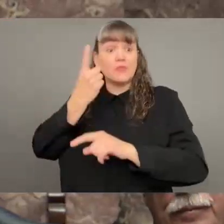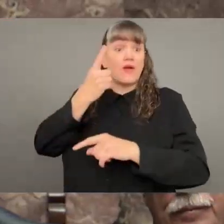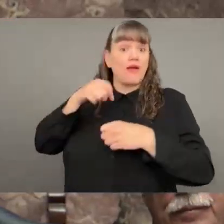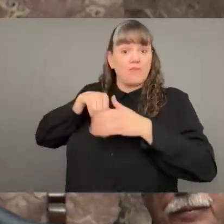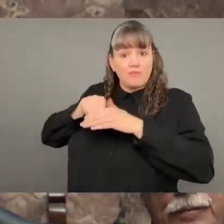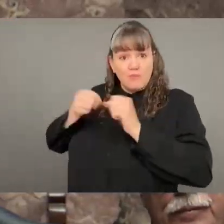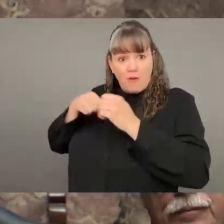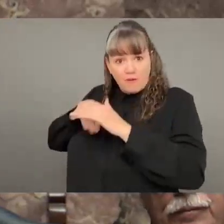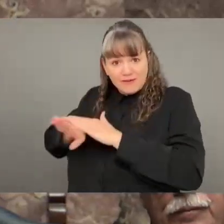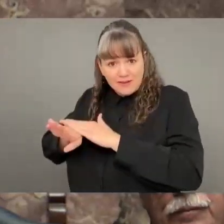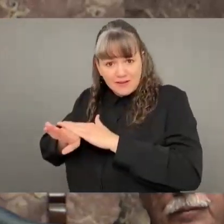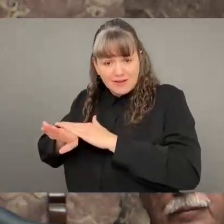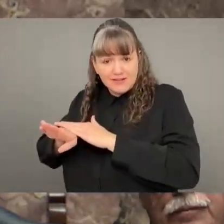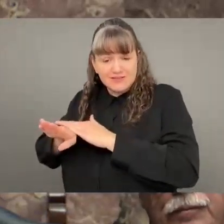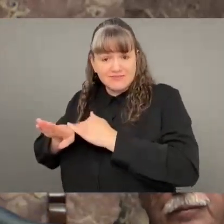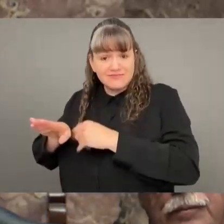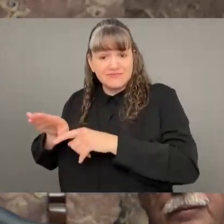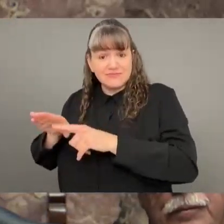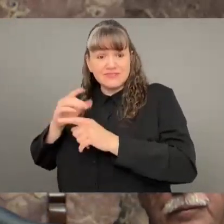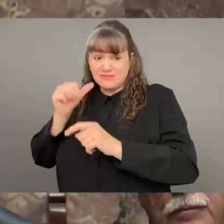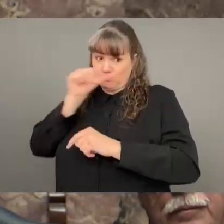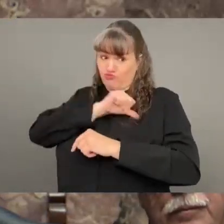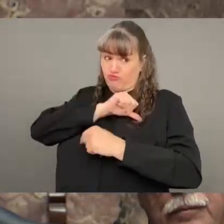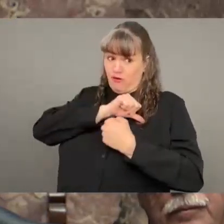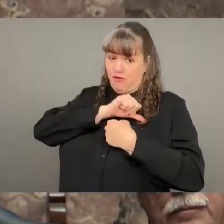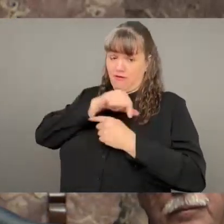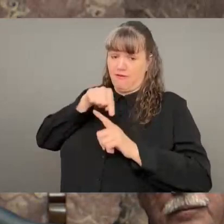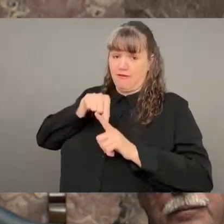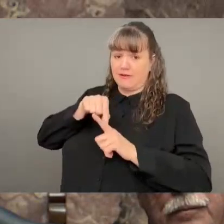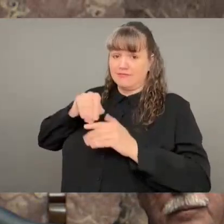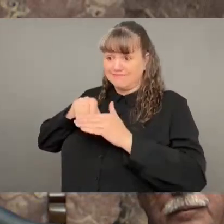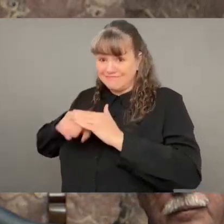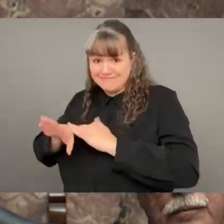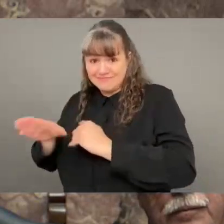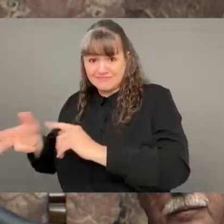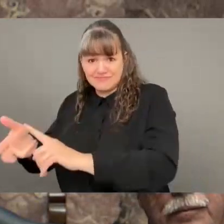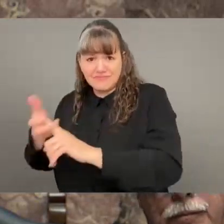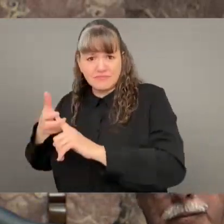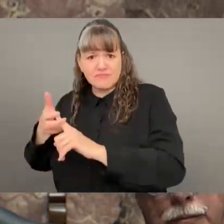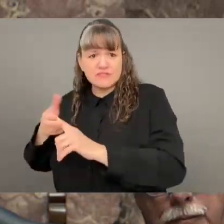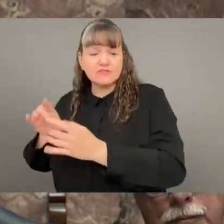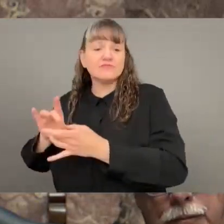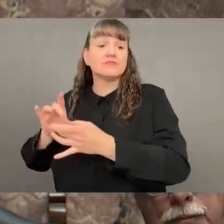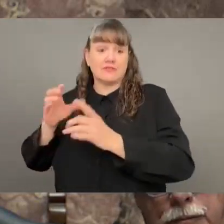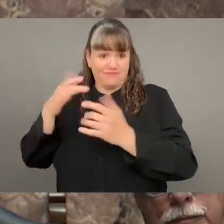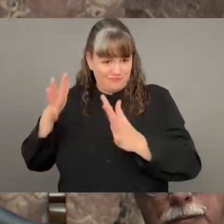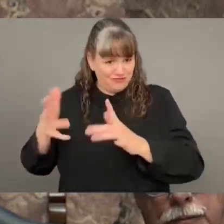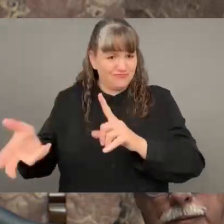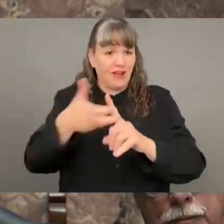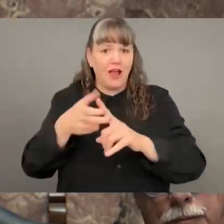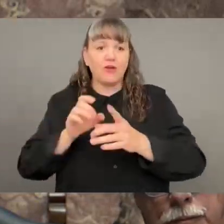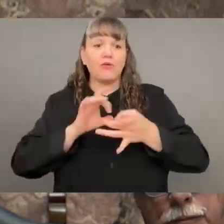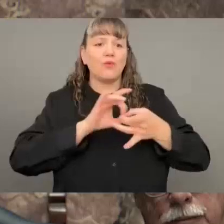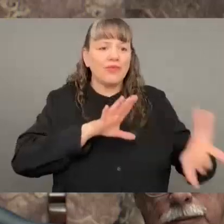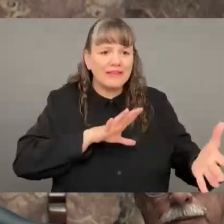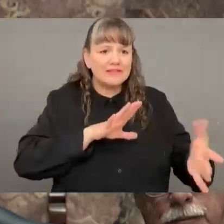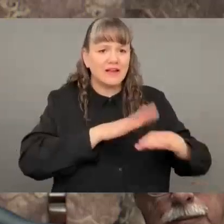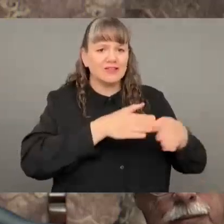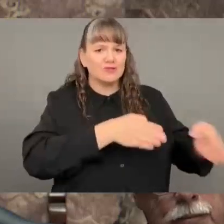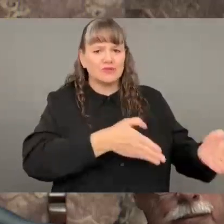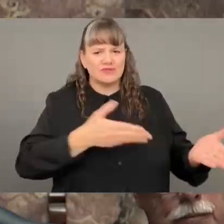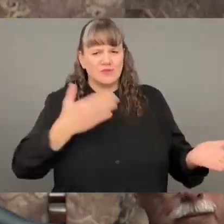and released. No charges. Why does this Premier prefer to sue police instead of prosecuting